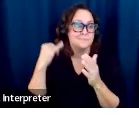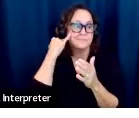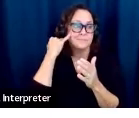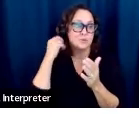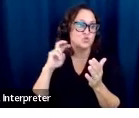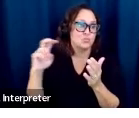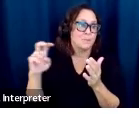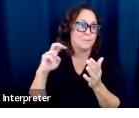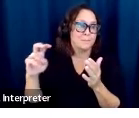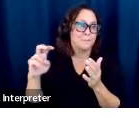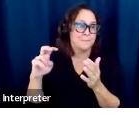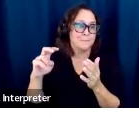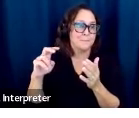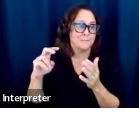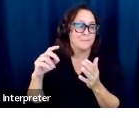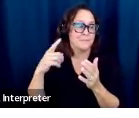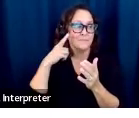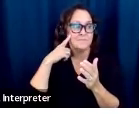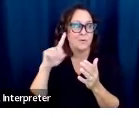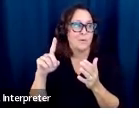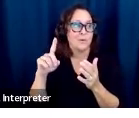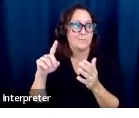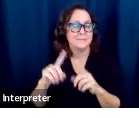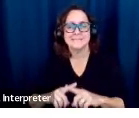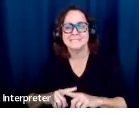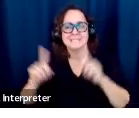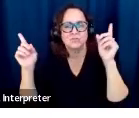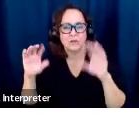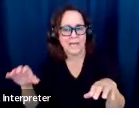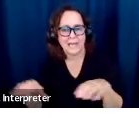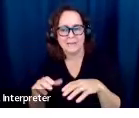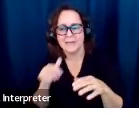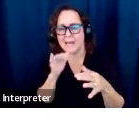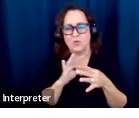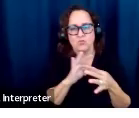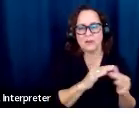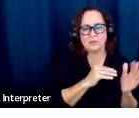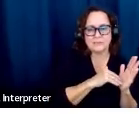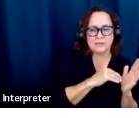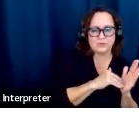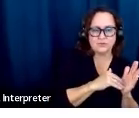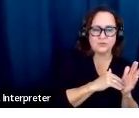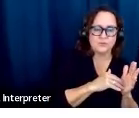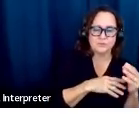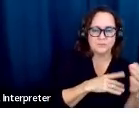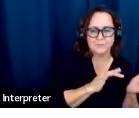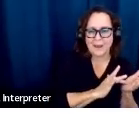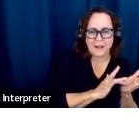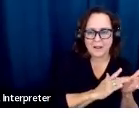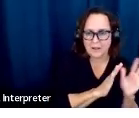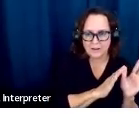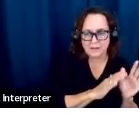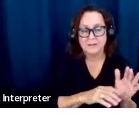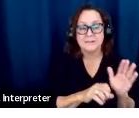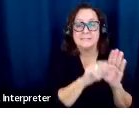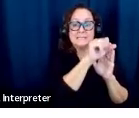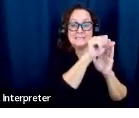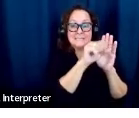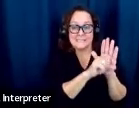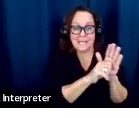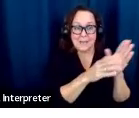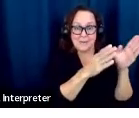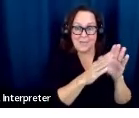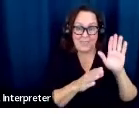trips, for different activities. But generally on the state plan, all you will get is